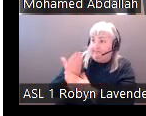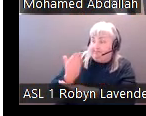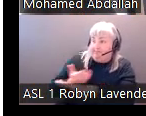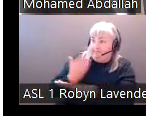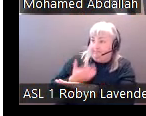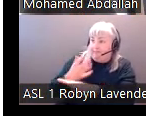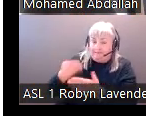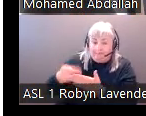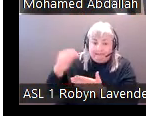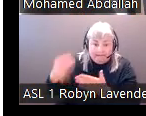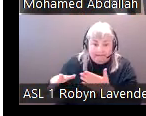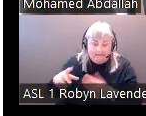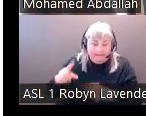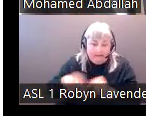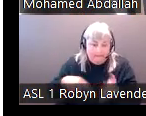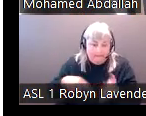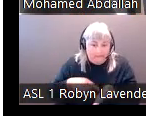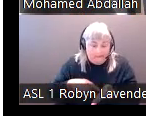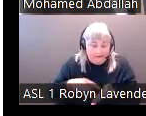The death of a partner and they cannot